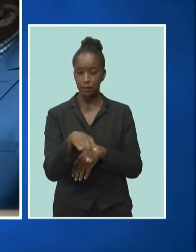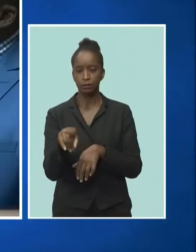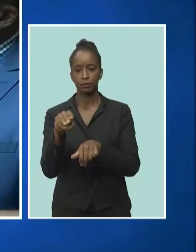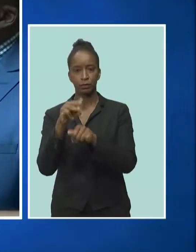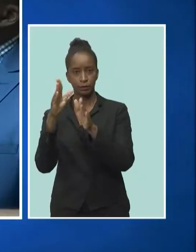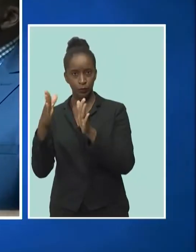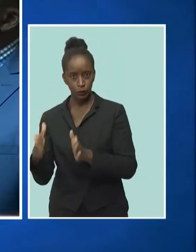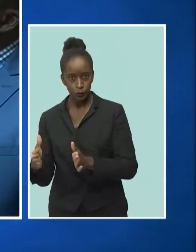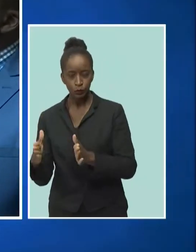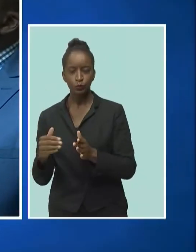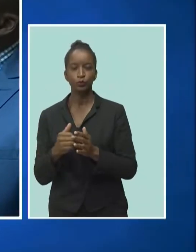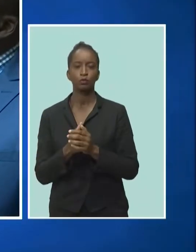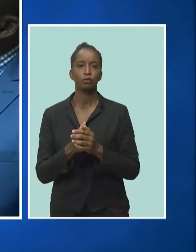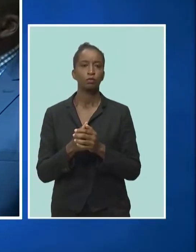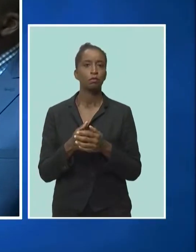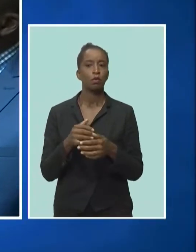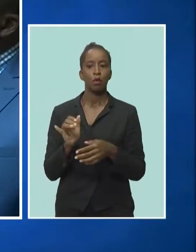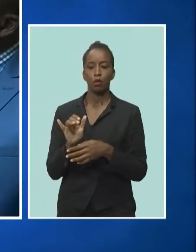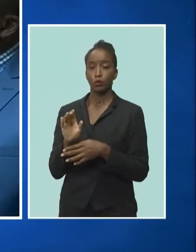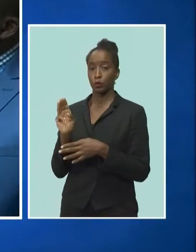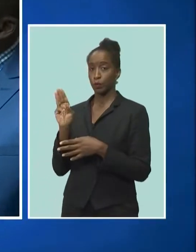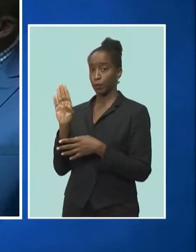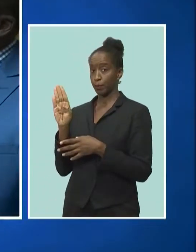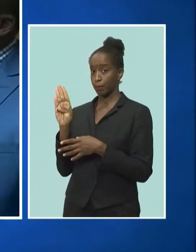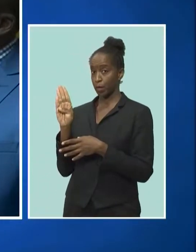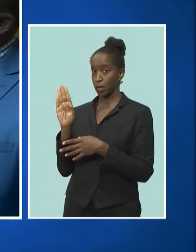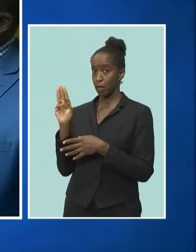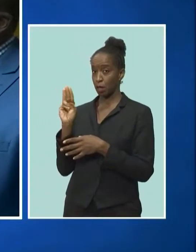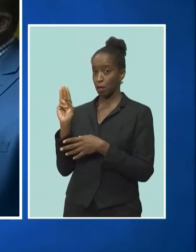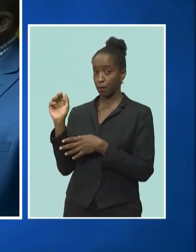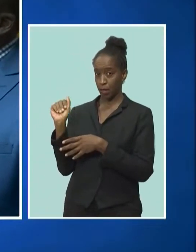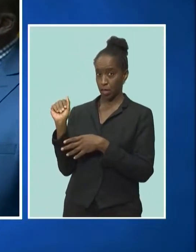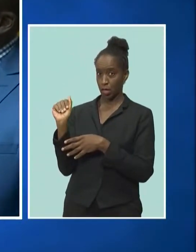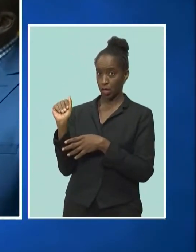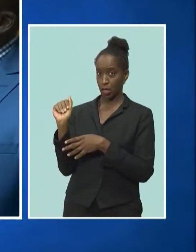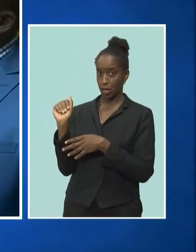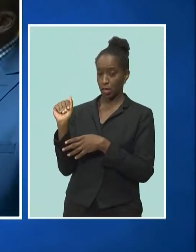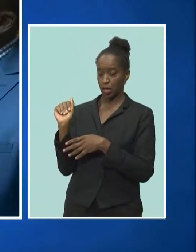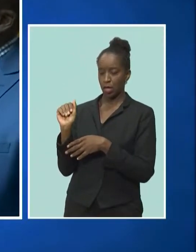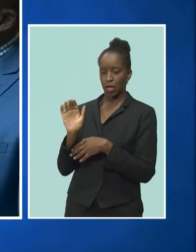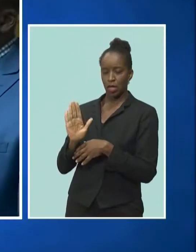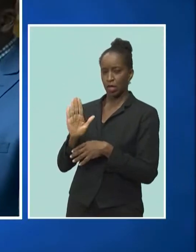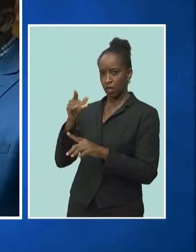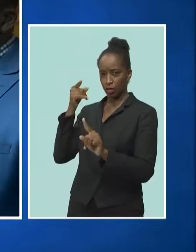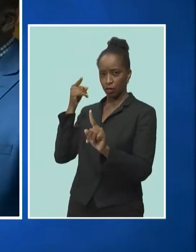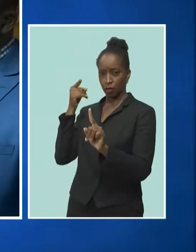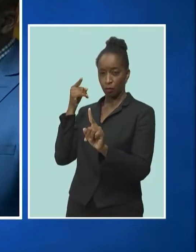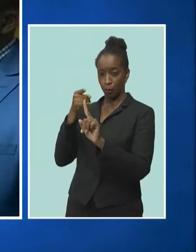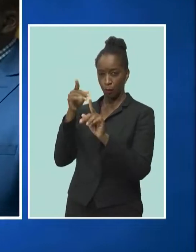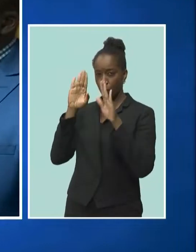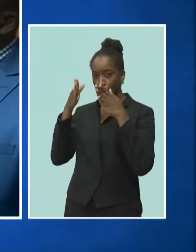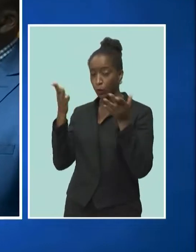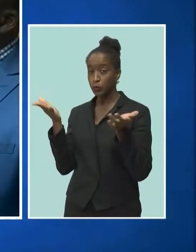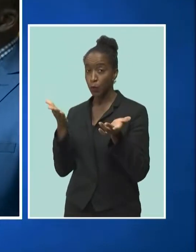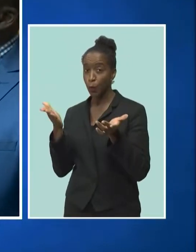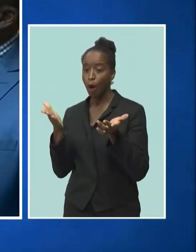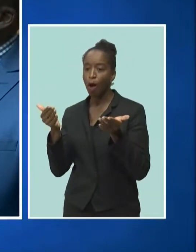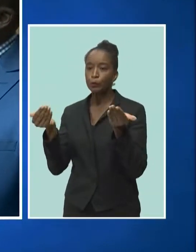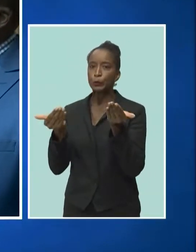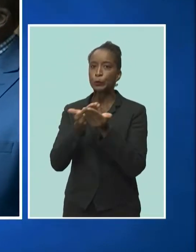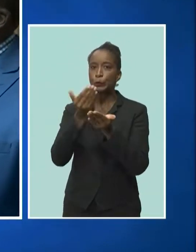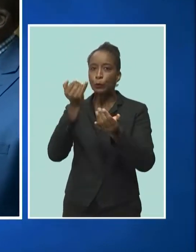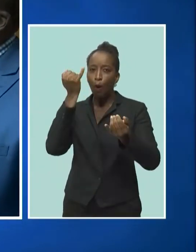a number of persons. I think BMA has insisted that their theme this year is innovation. And you can certainly see that there